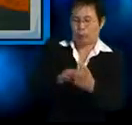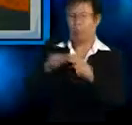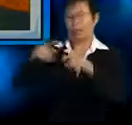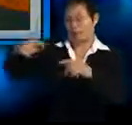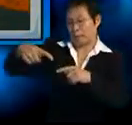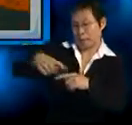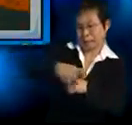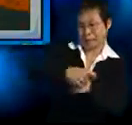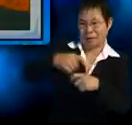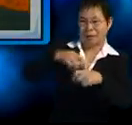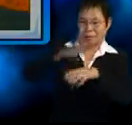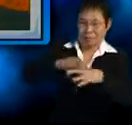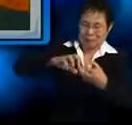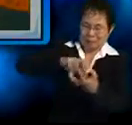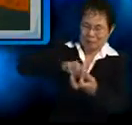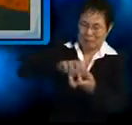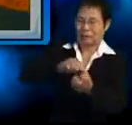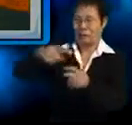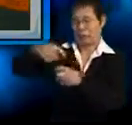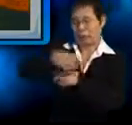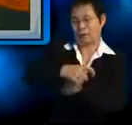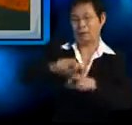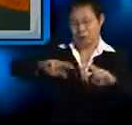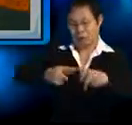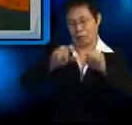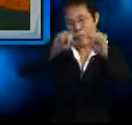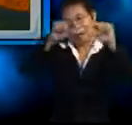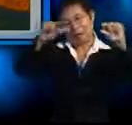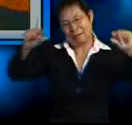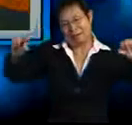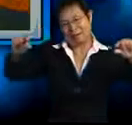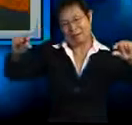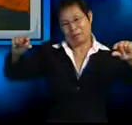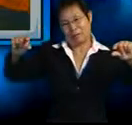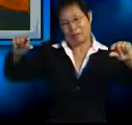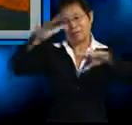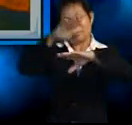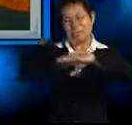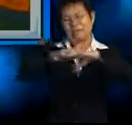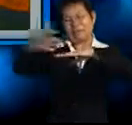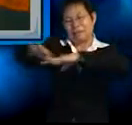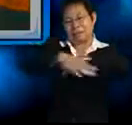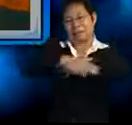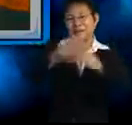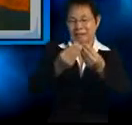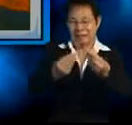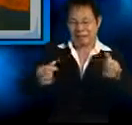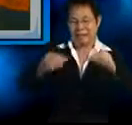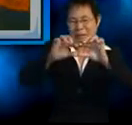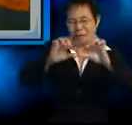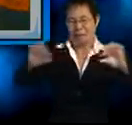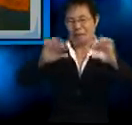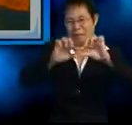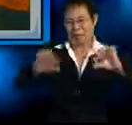bacteria which acted on them. These form a layer on the seabed. Sand, mud,